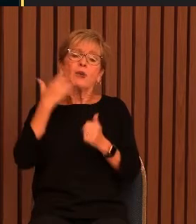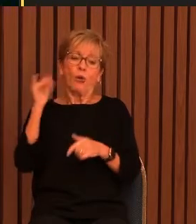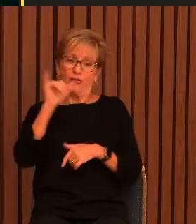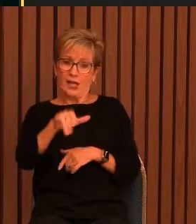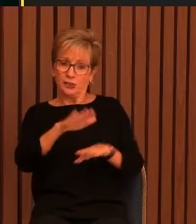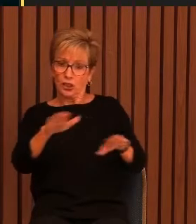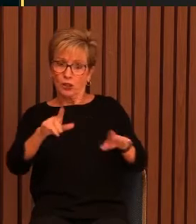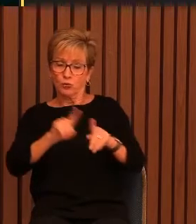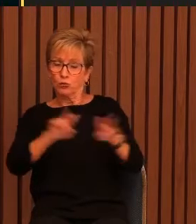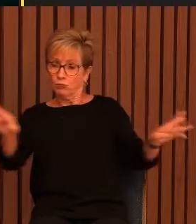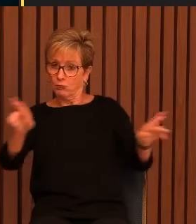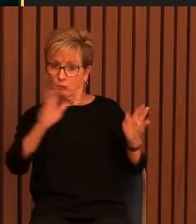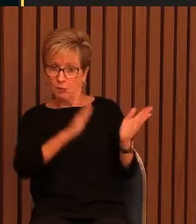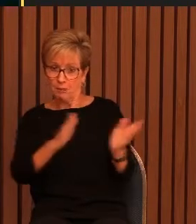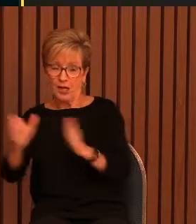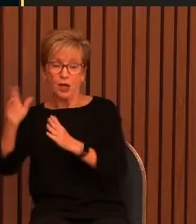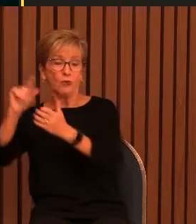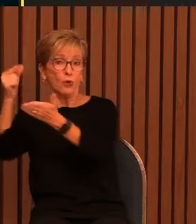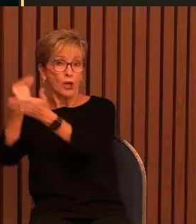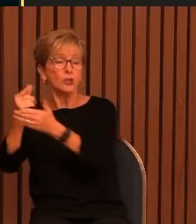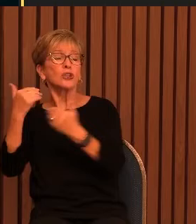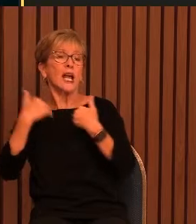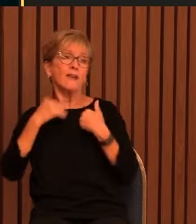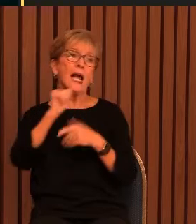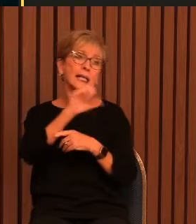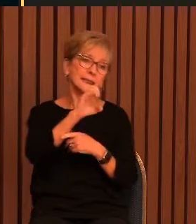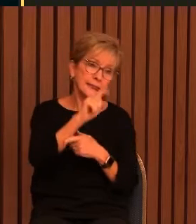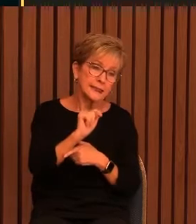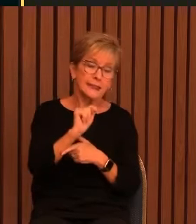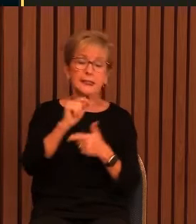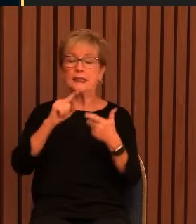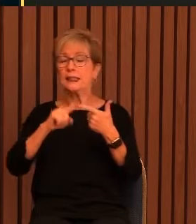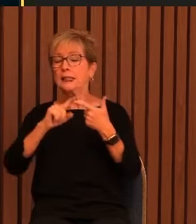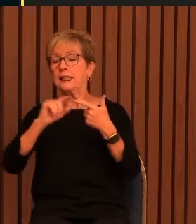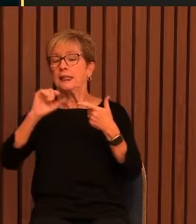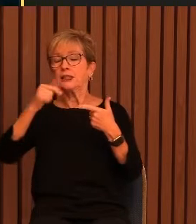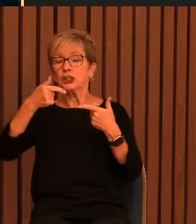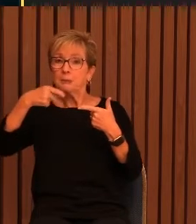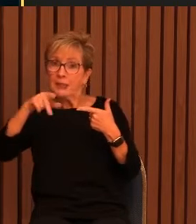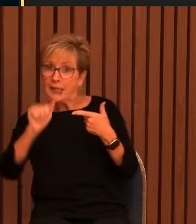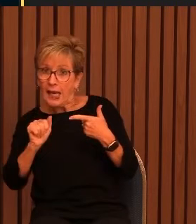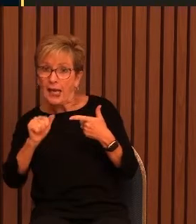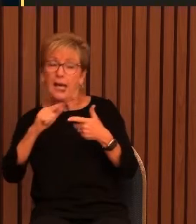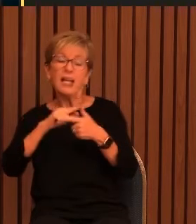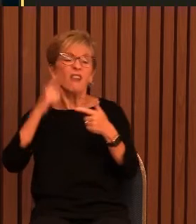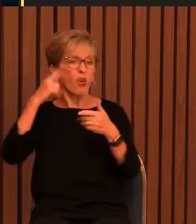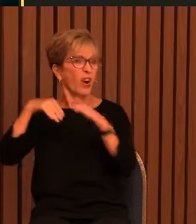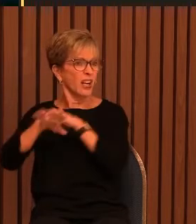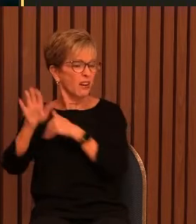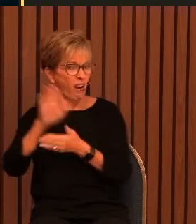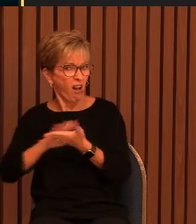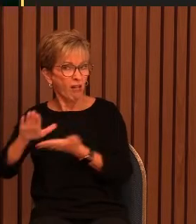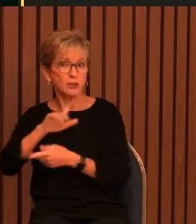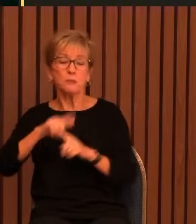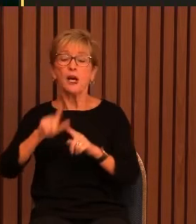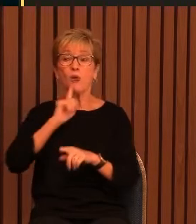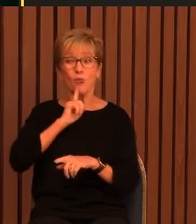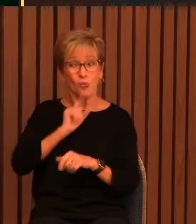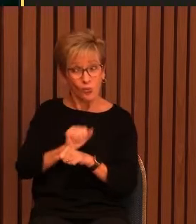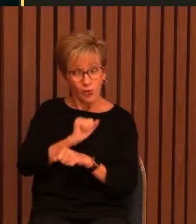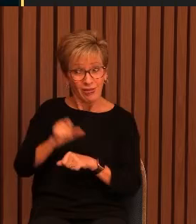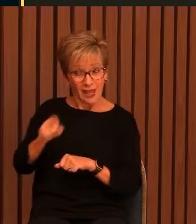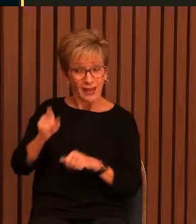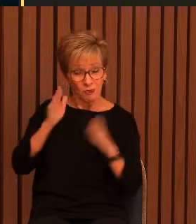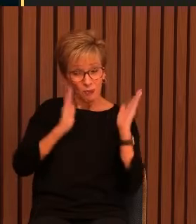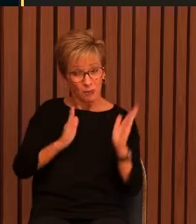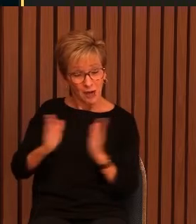they can be prepared with their ACT score and their GPA and all of that, and that gets them into college and so forth. But are they really